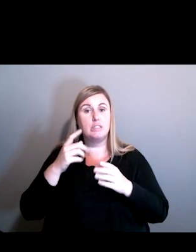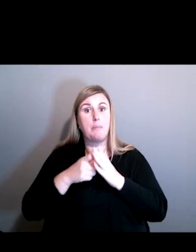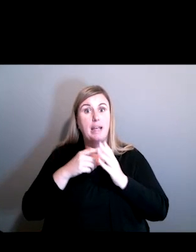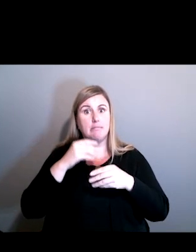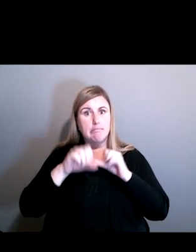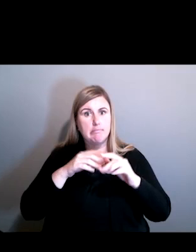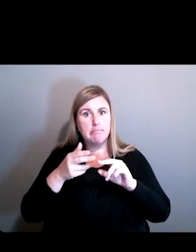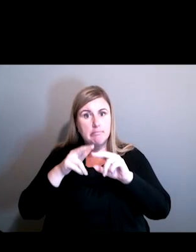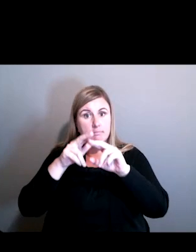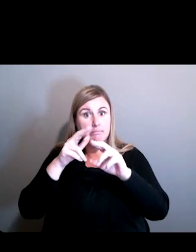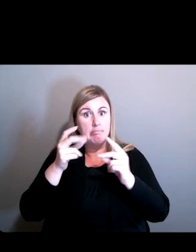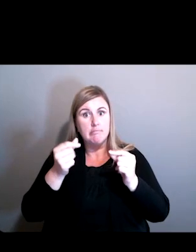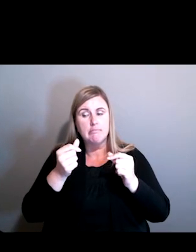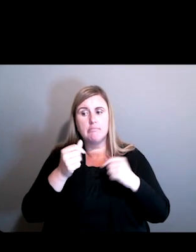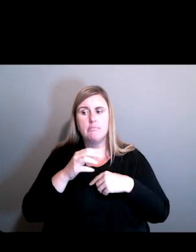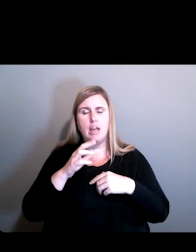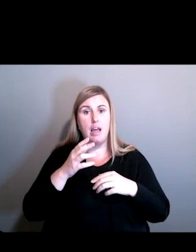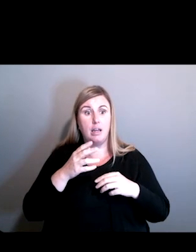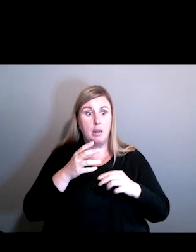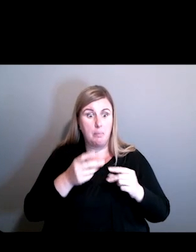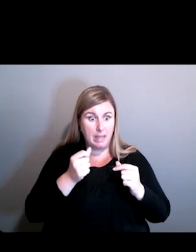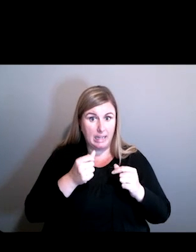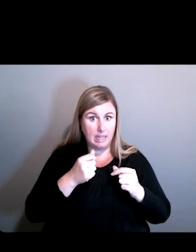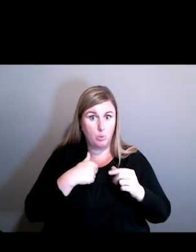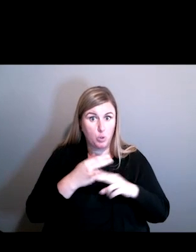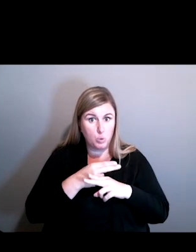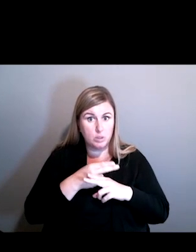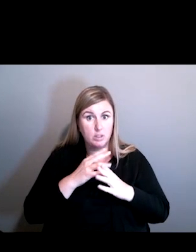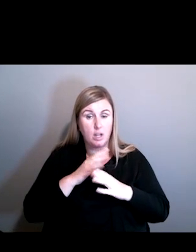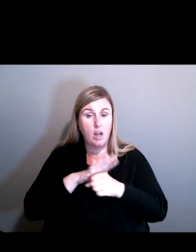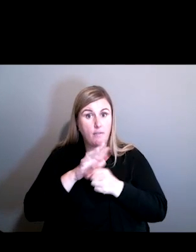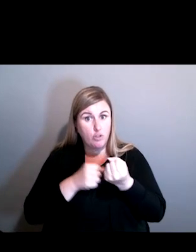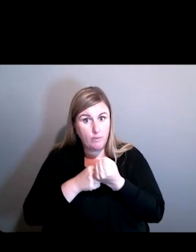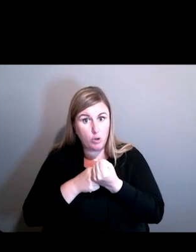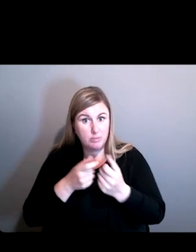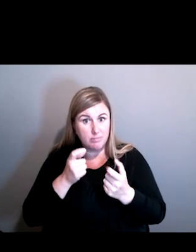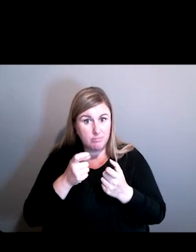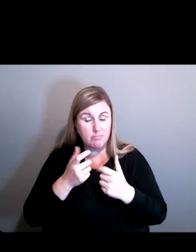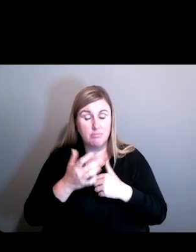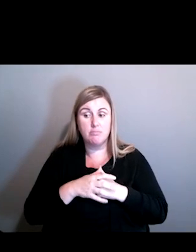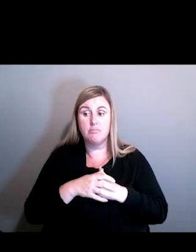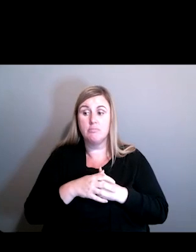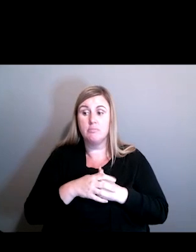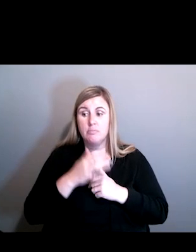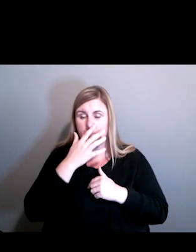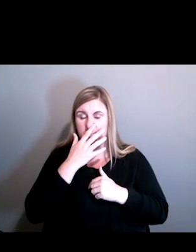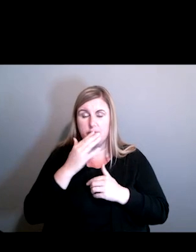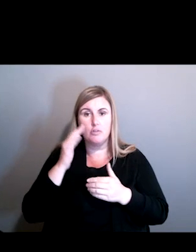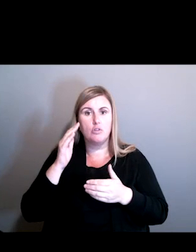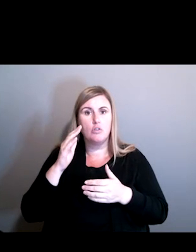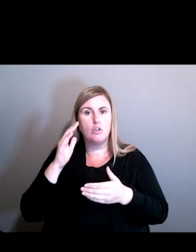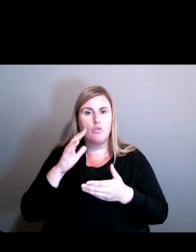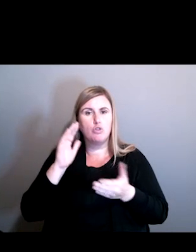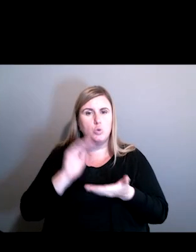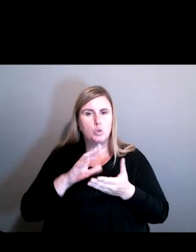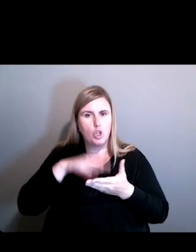Are we reinforcing immediately after the behavior we want to increase? Are we using enough reinforcement? We need to reduce learner errors, use